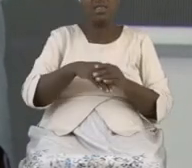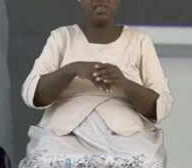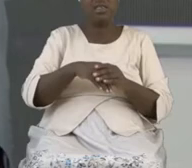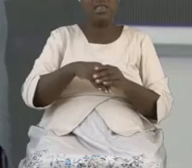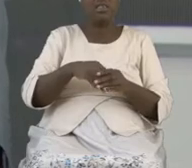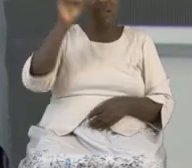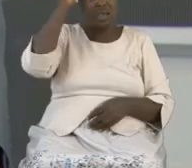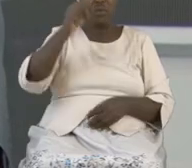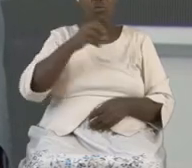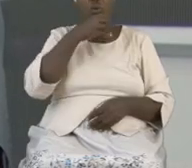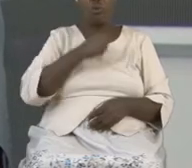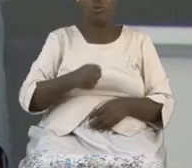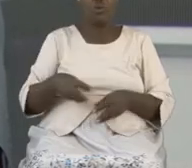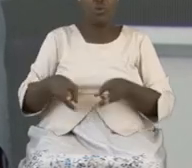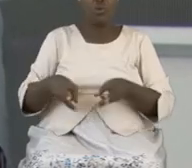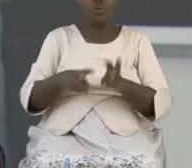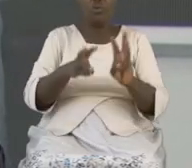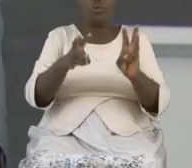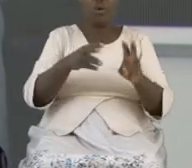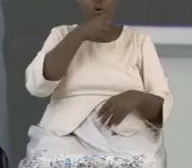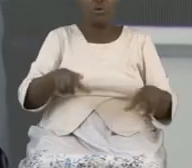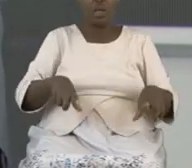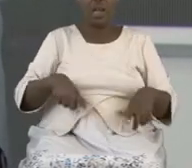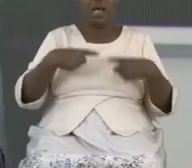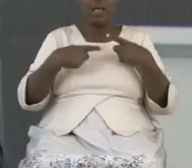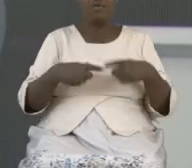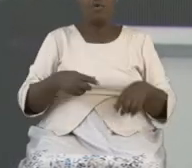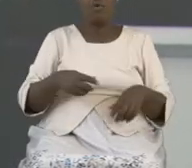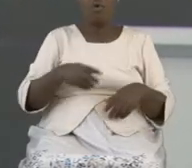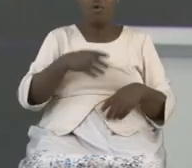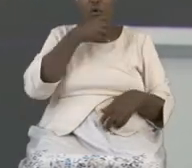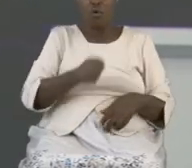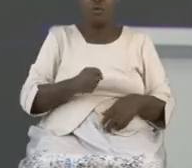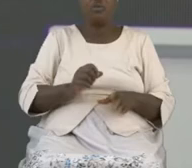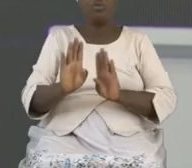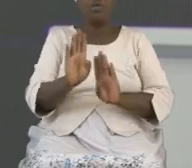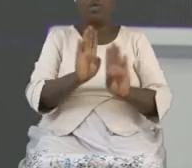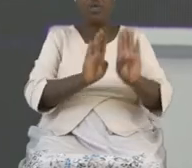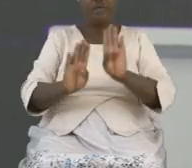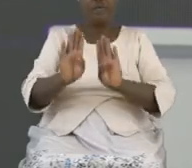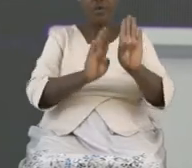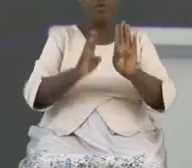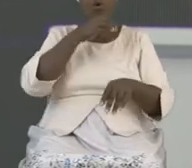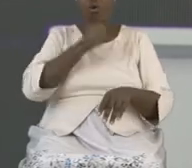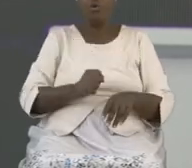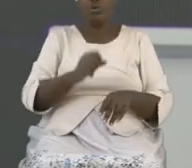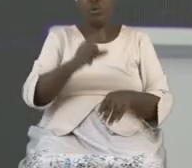life, old lifestyle, old behavior, old habit,